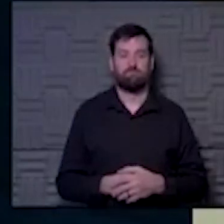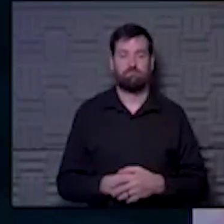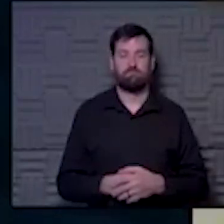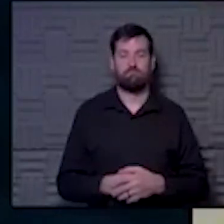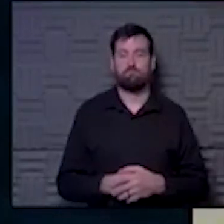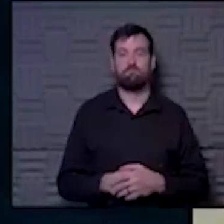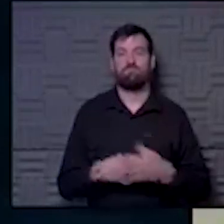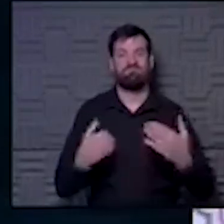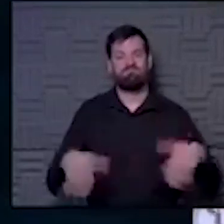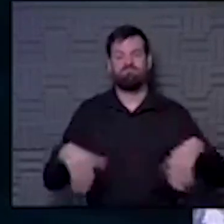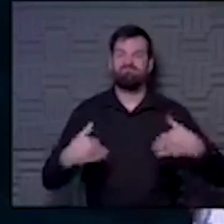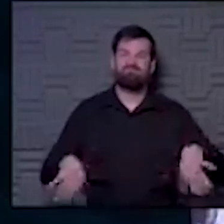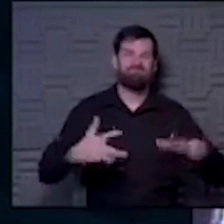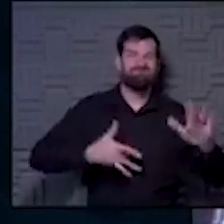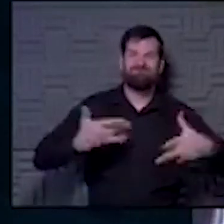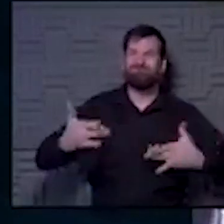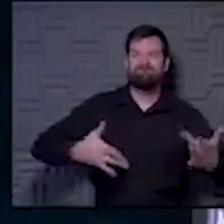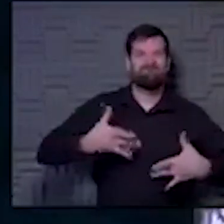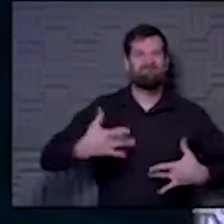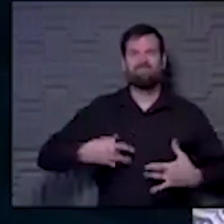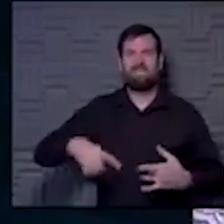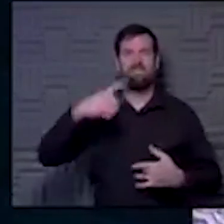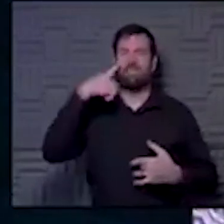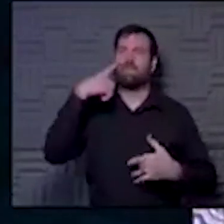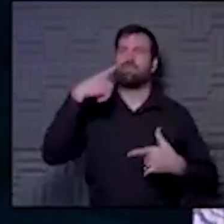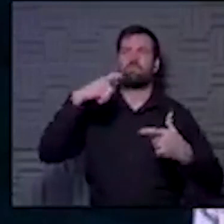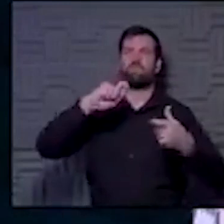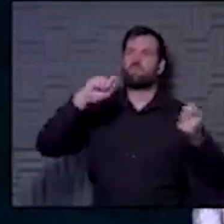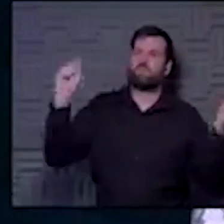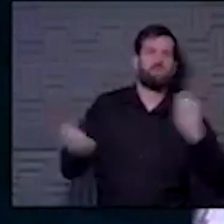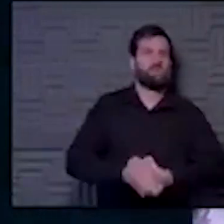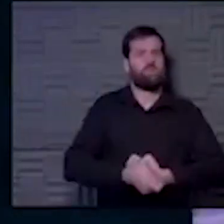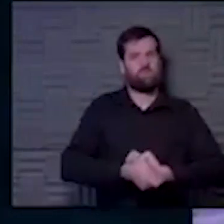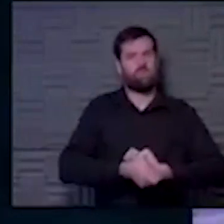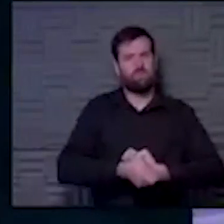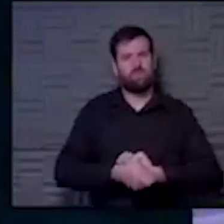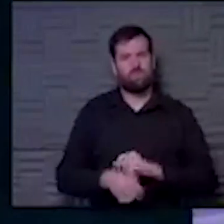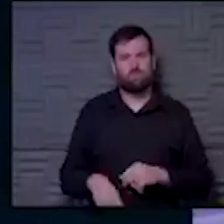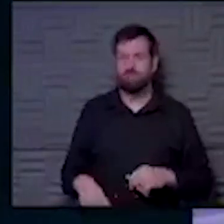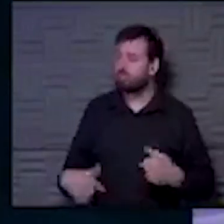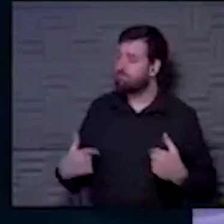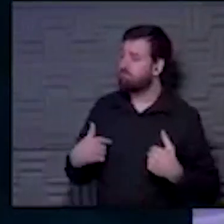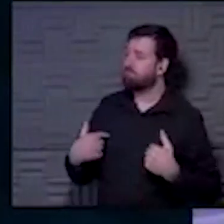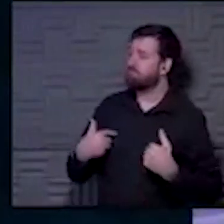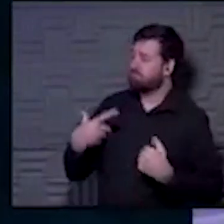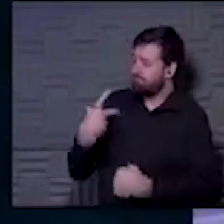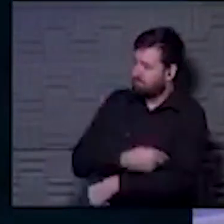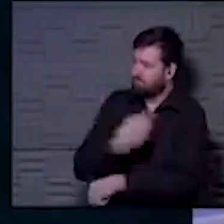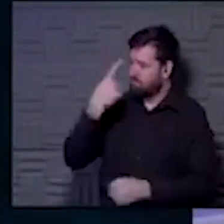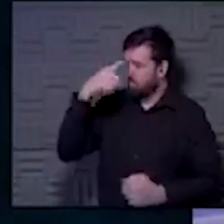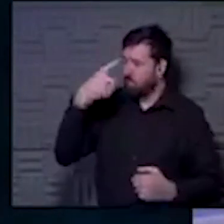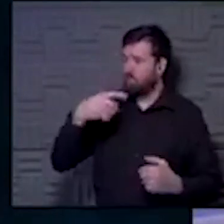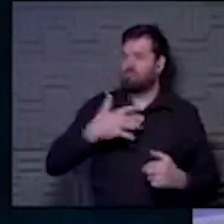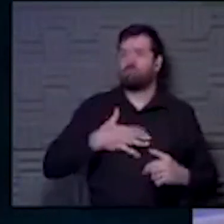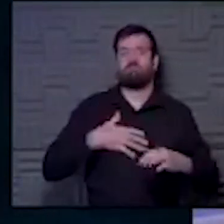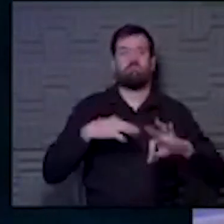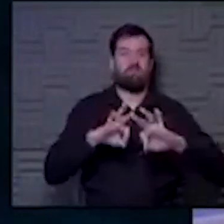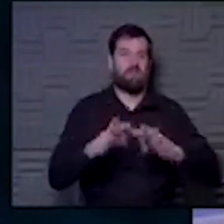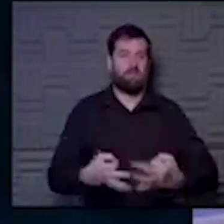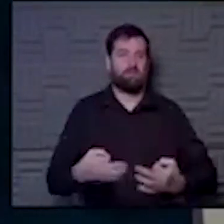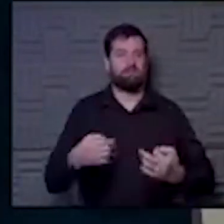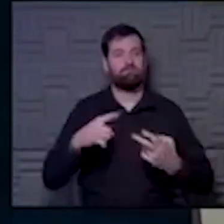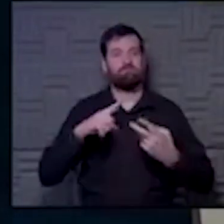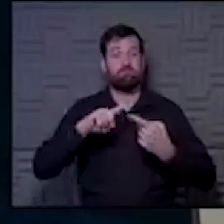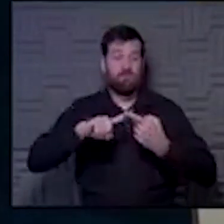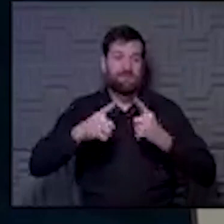It's very exciting. I think it's a game changer. I'm getting it for all of my family and